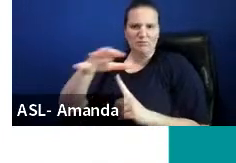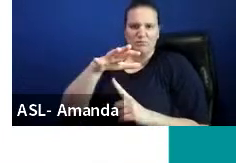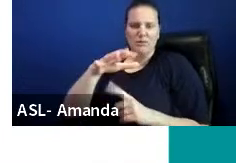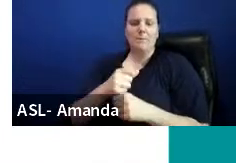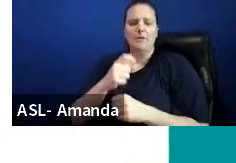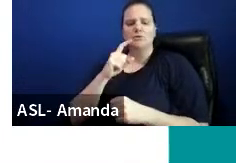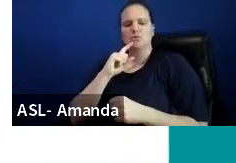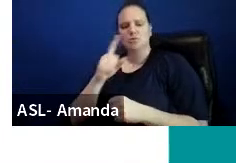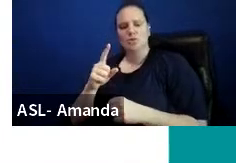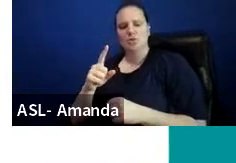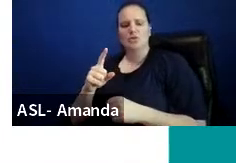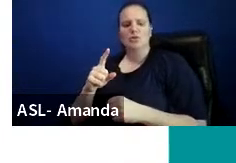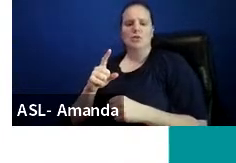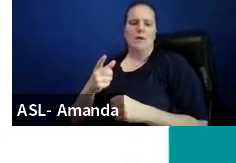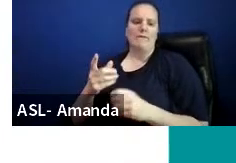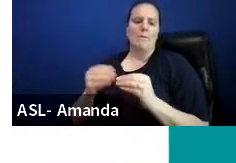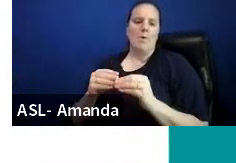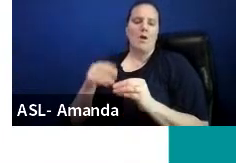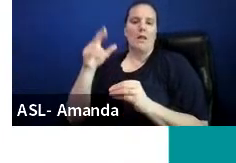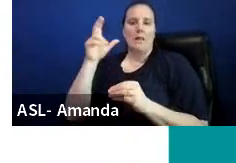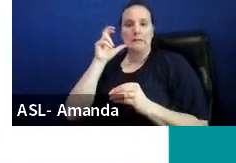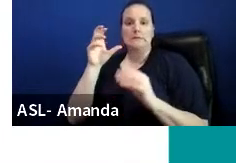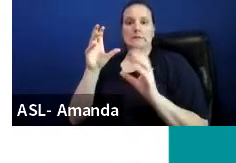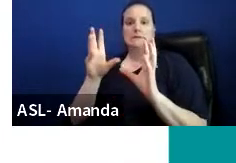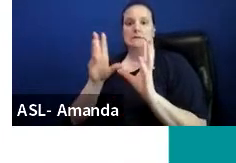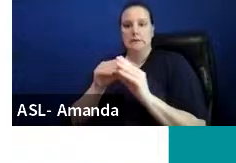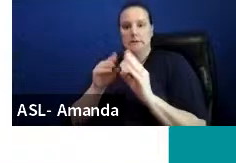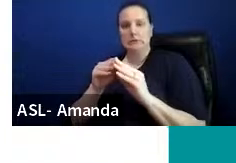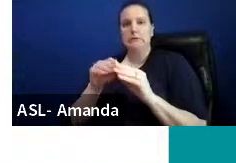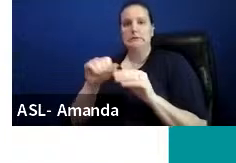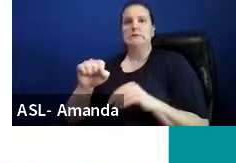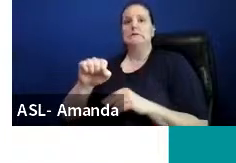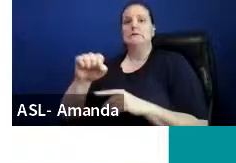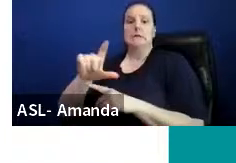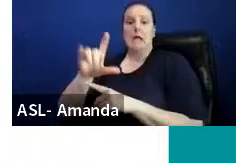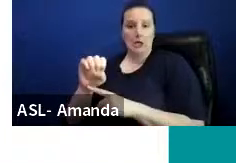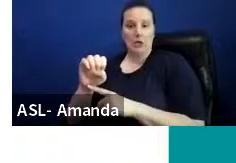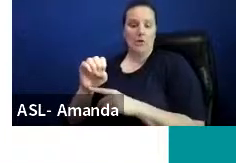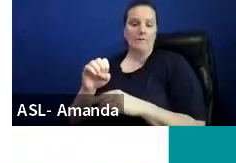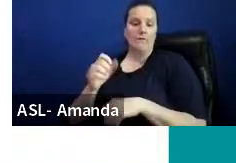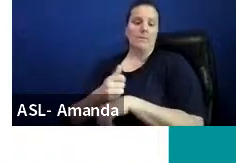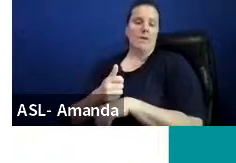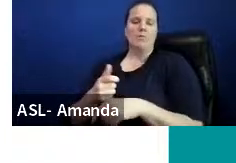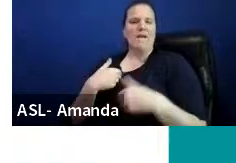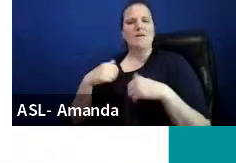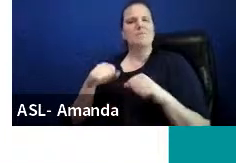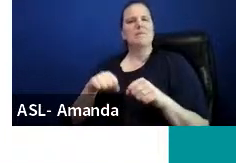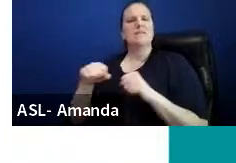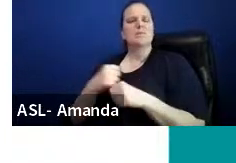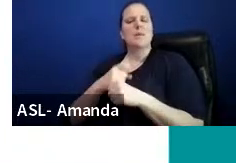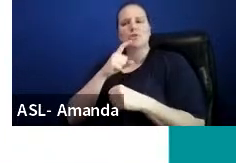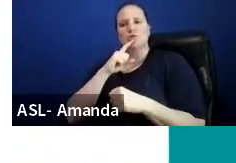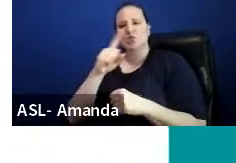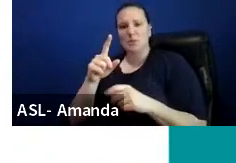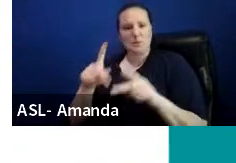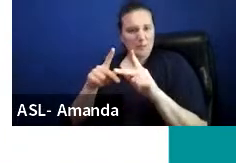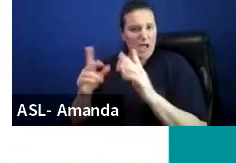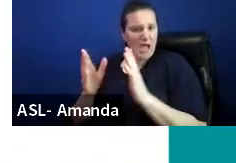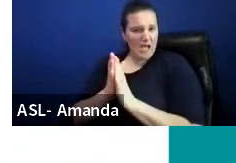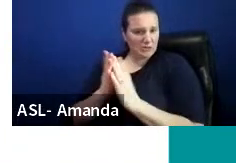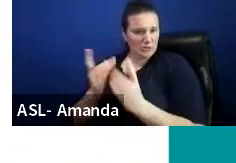keep to a more listening session style format, where we have the ability to make sure folks can ask questions